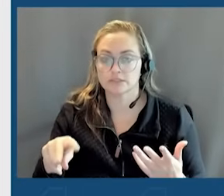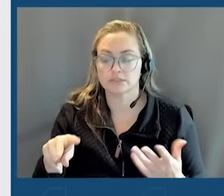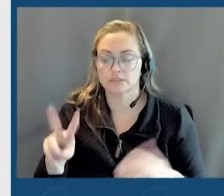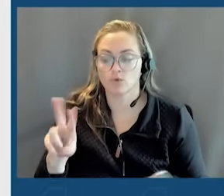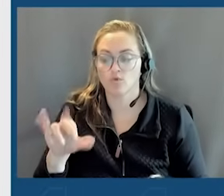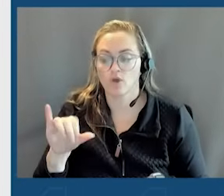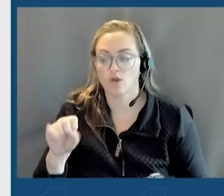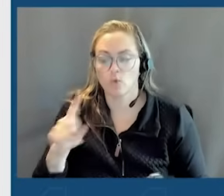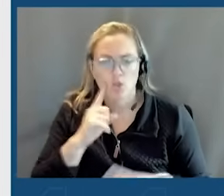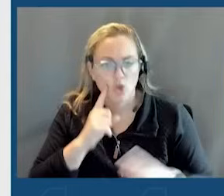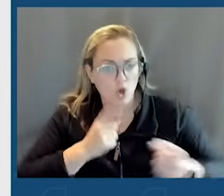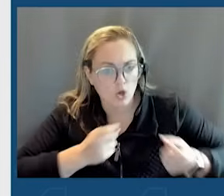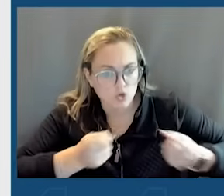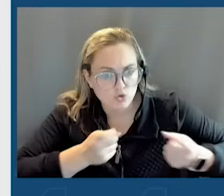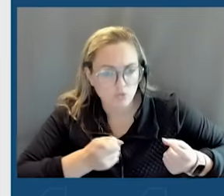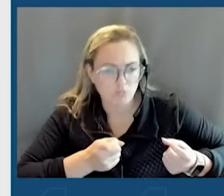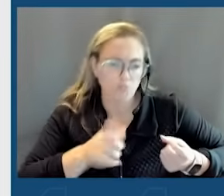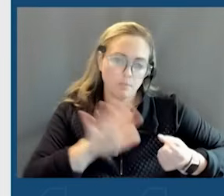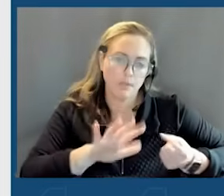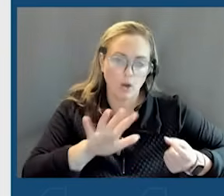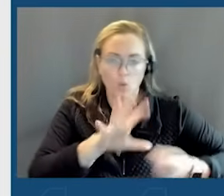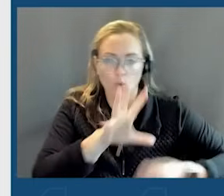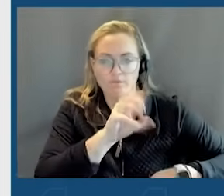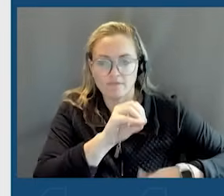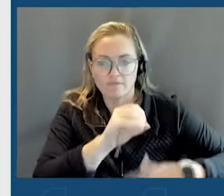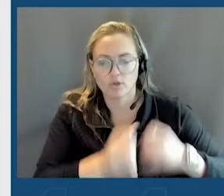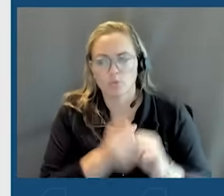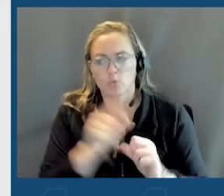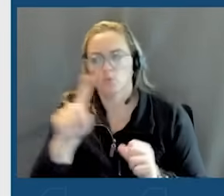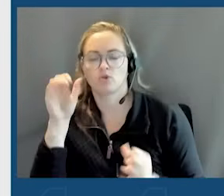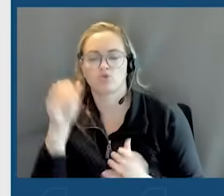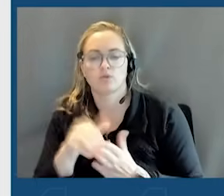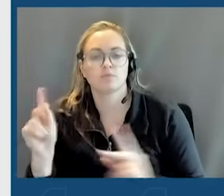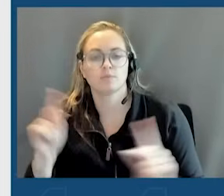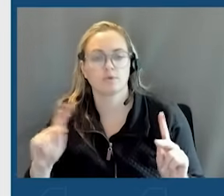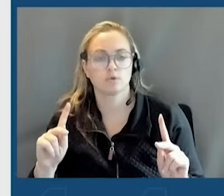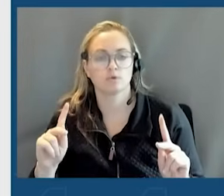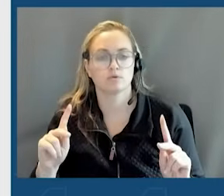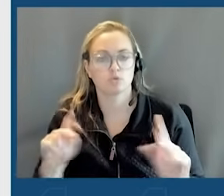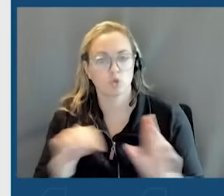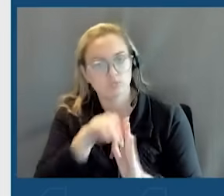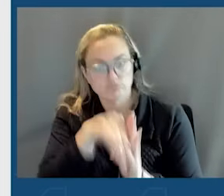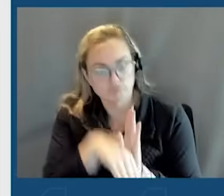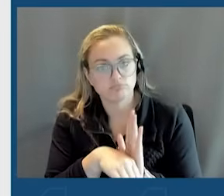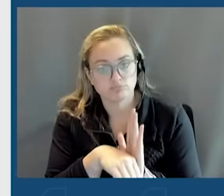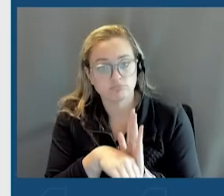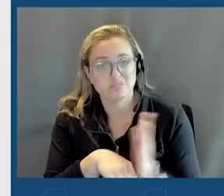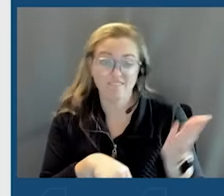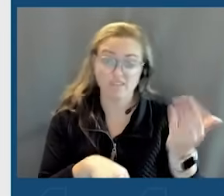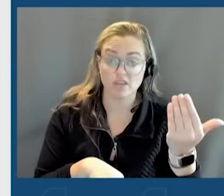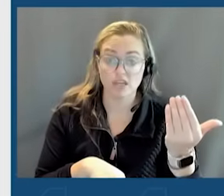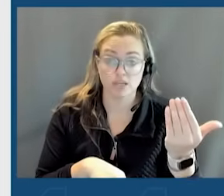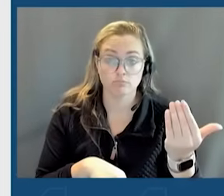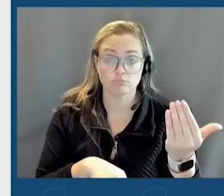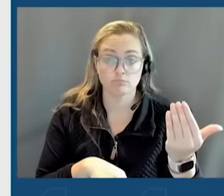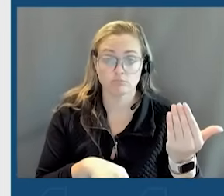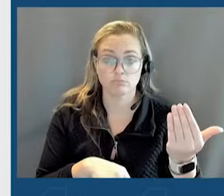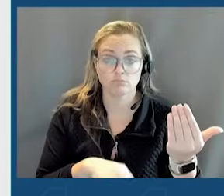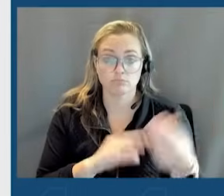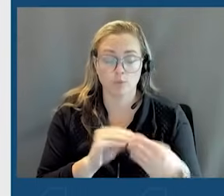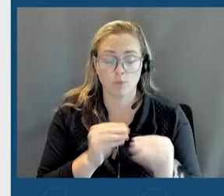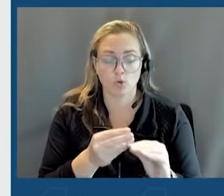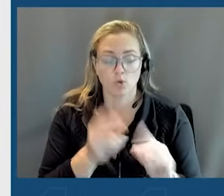under control, we were at about 50 per 100,000. So look at this curve. I mean, this is 15. This is a number that puts it in